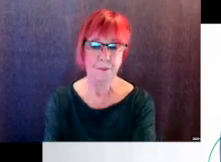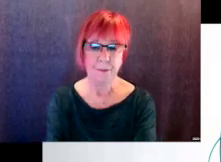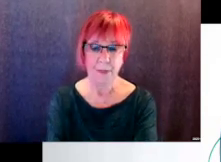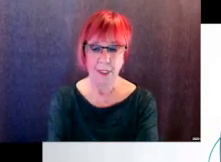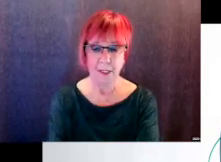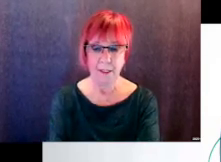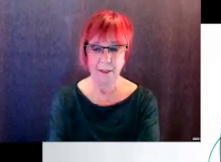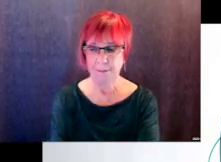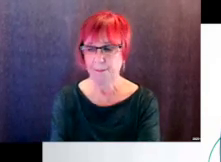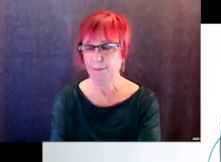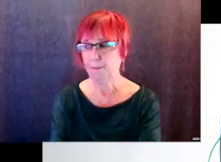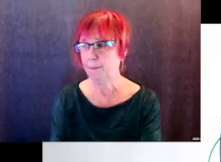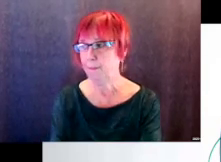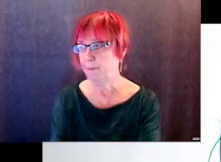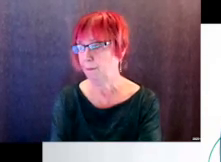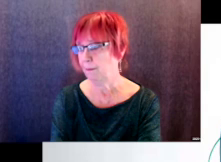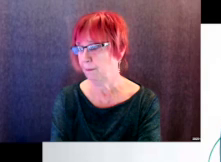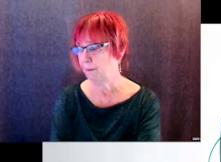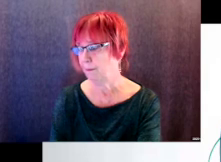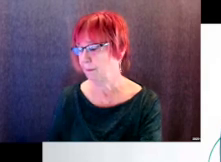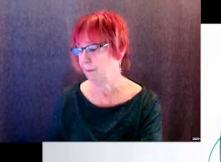found.